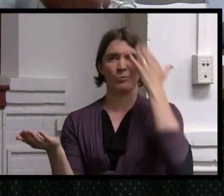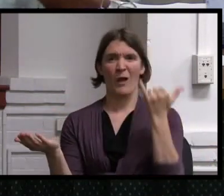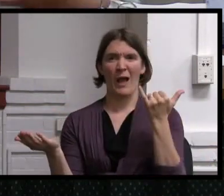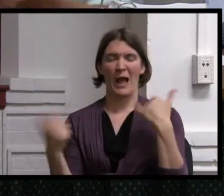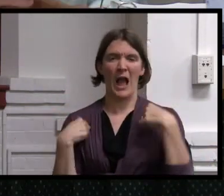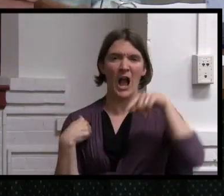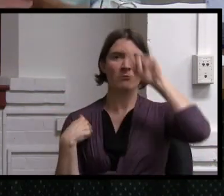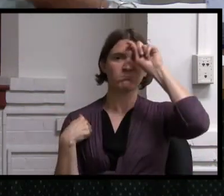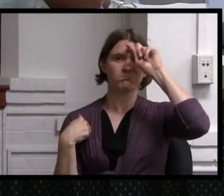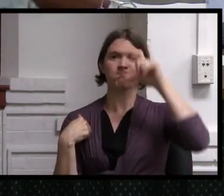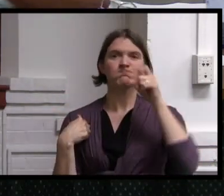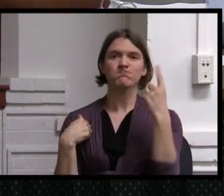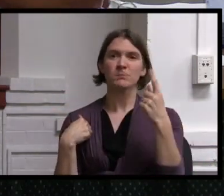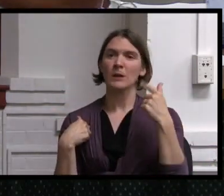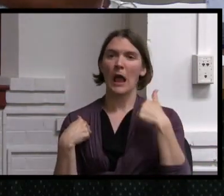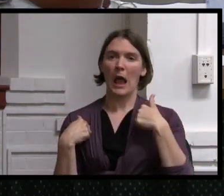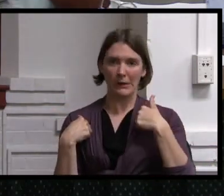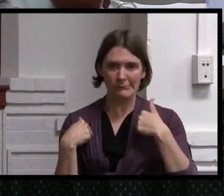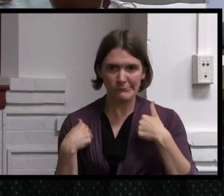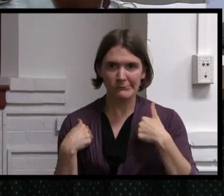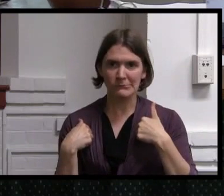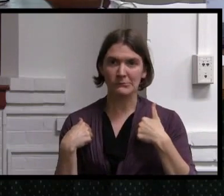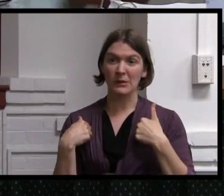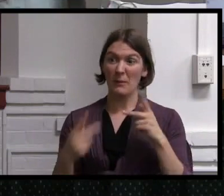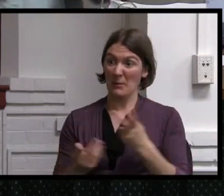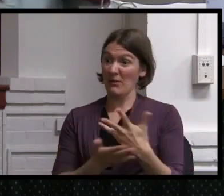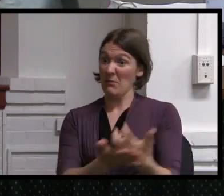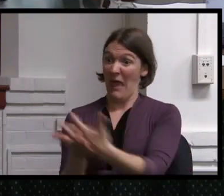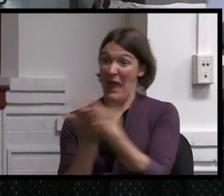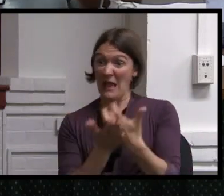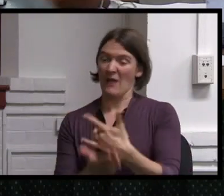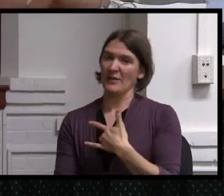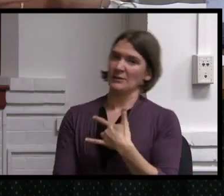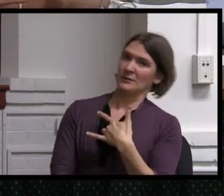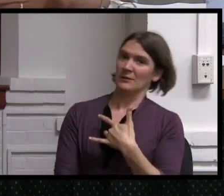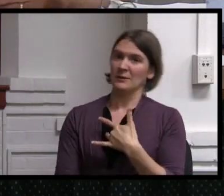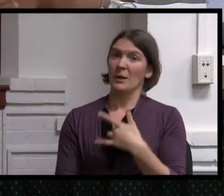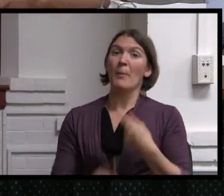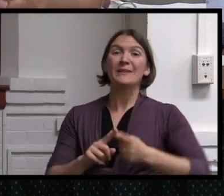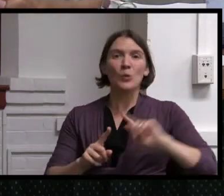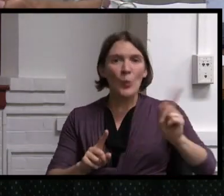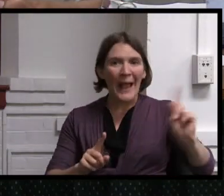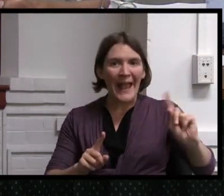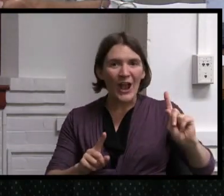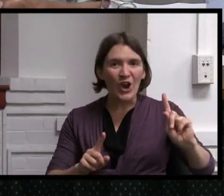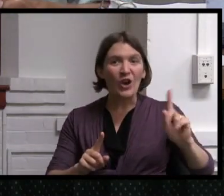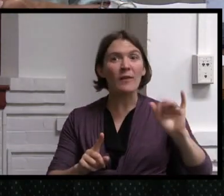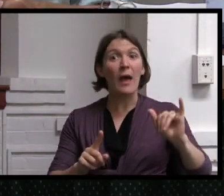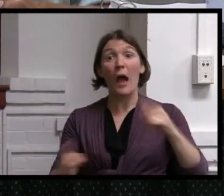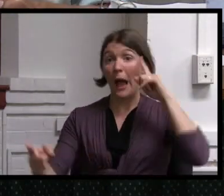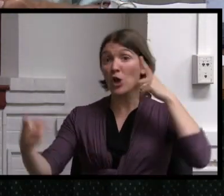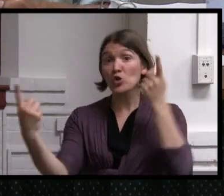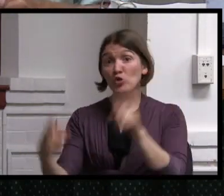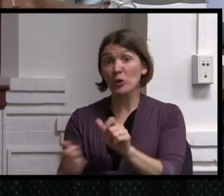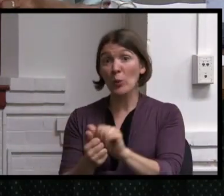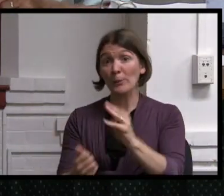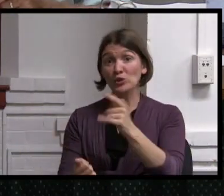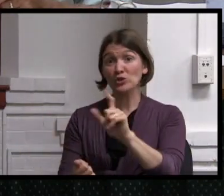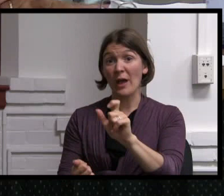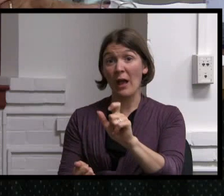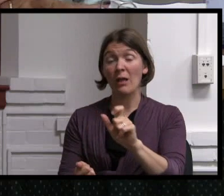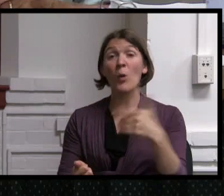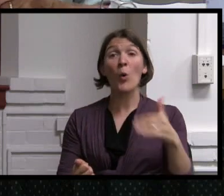So that's why I have a hard time with the amount of panhandling and where it's located. And I agree, Michelle, that